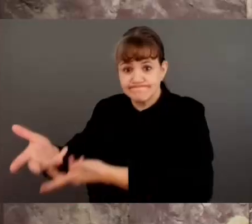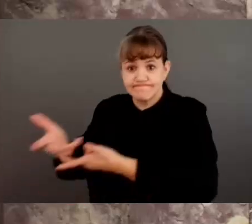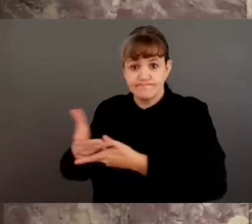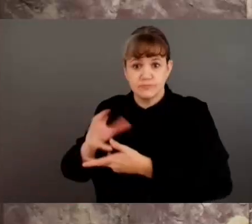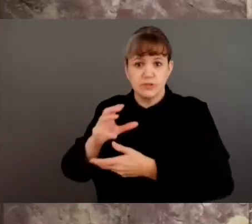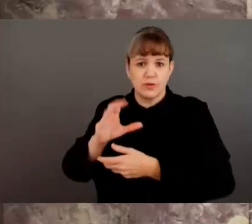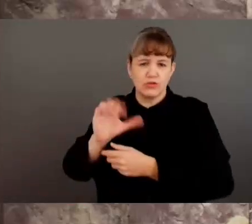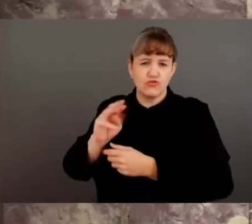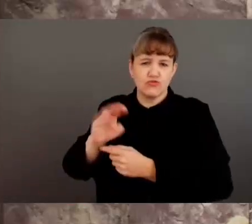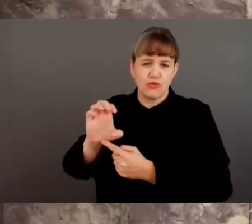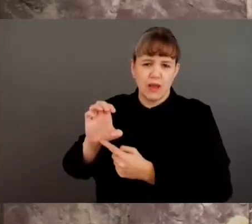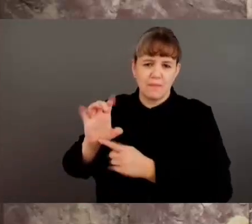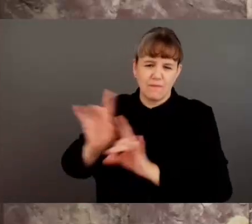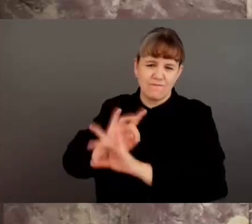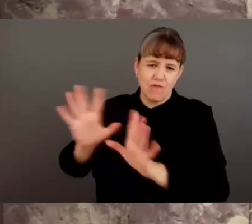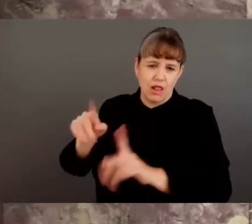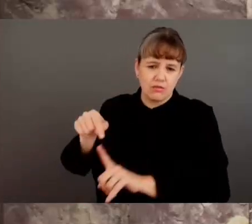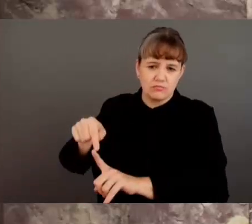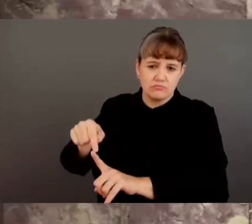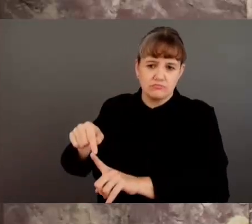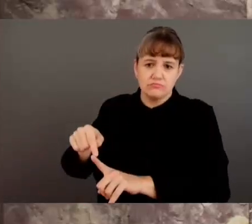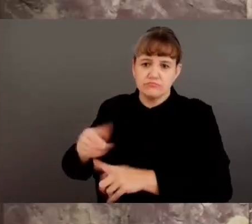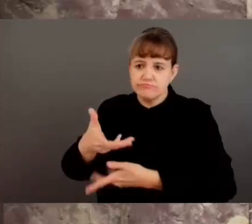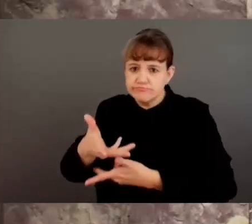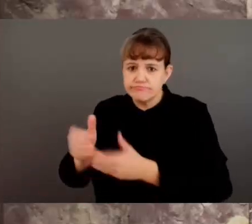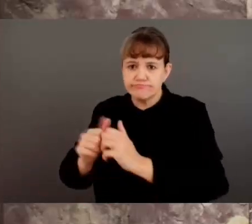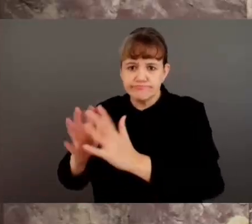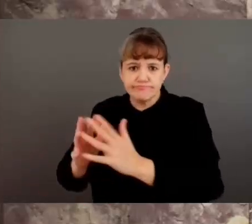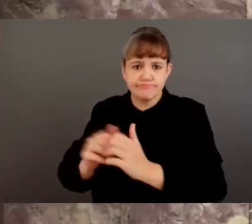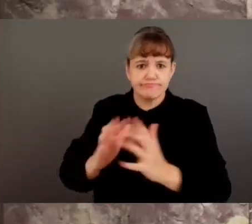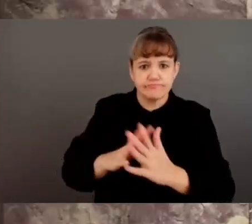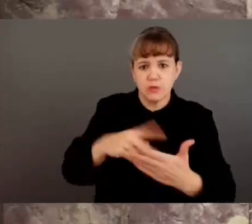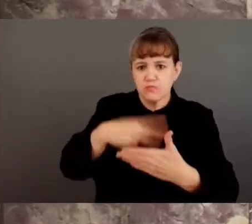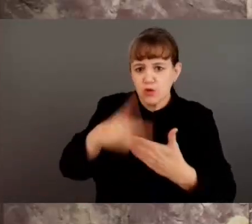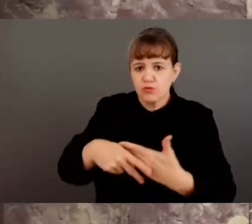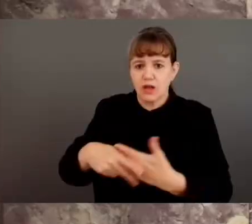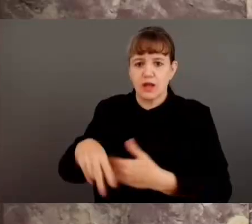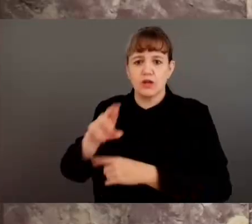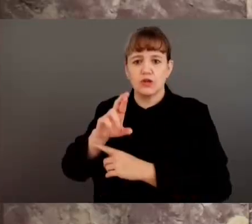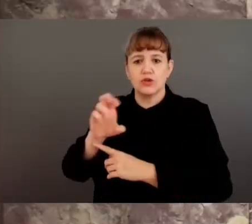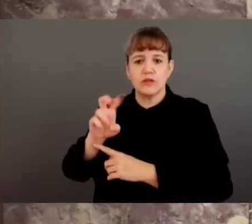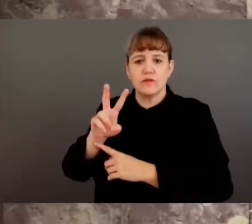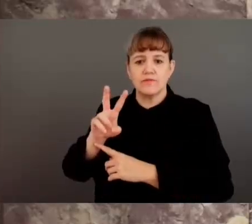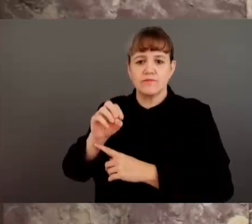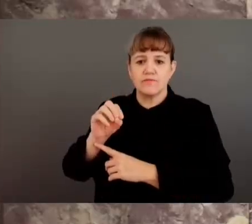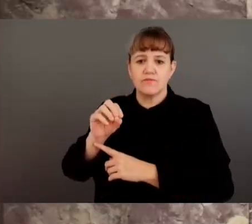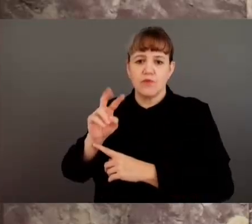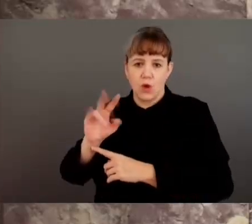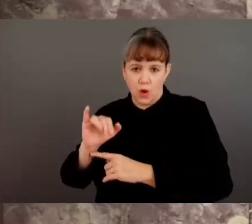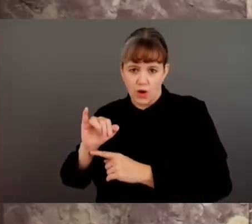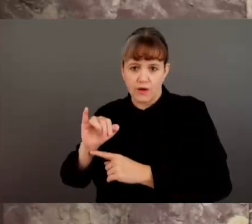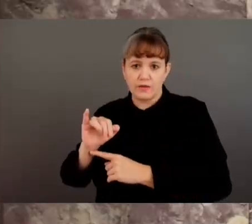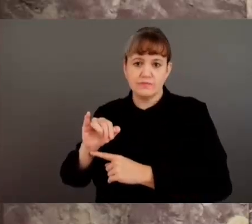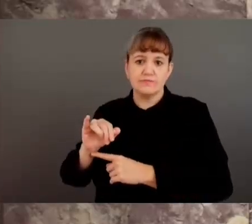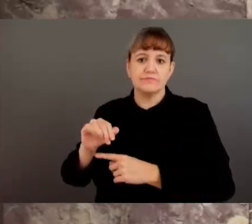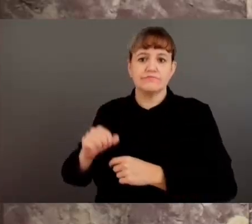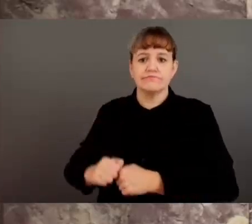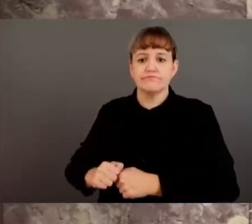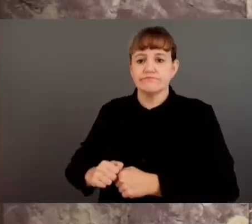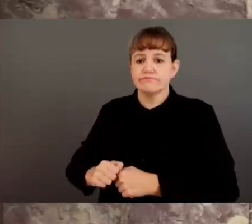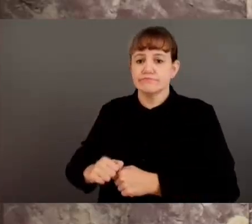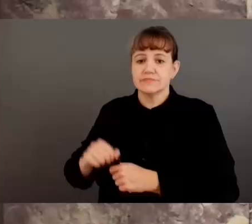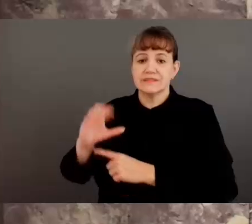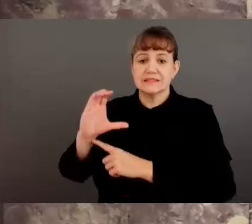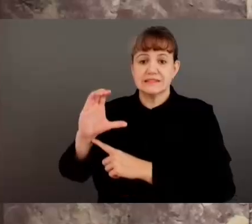programs such as Revoy to monitor repeat violent offenders, standing up programs such as C-STEP and SIGHT